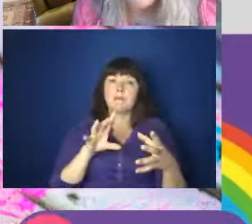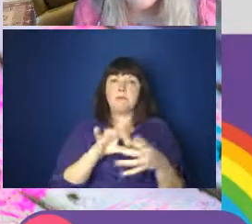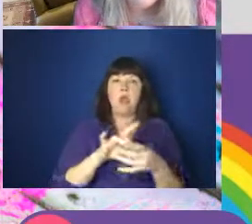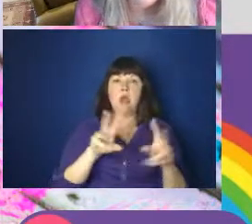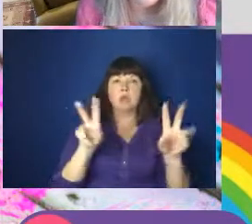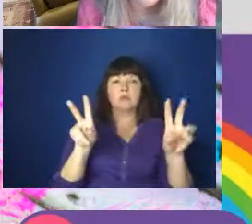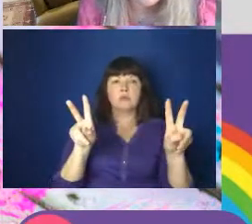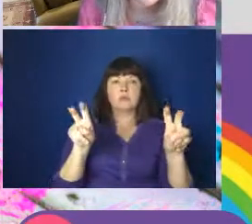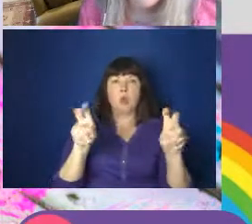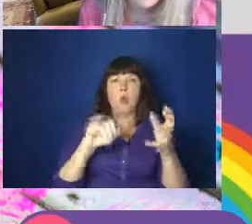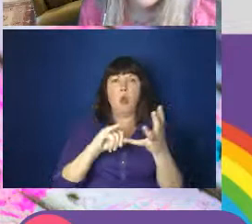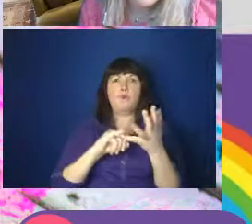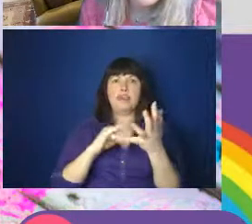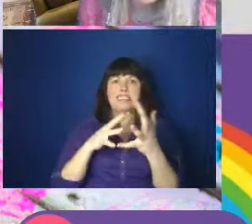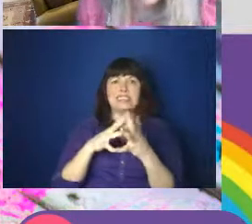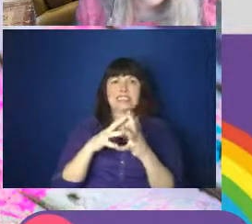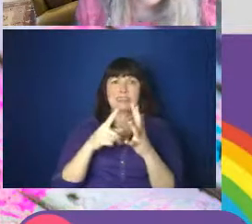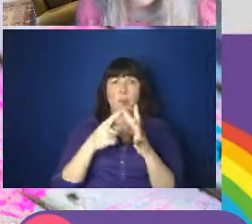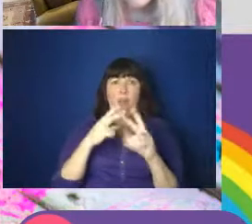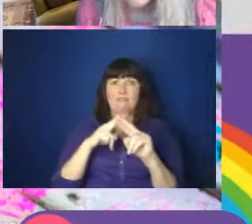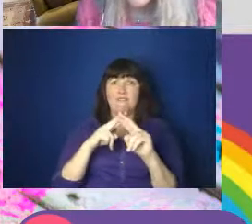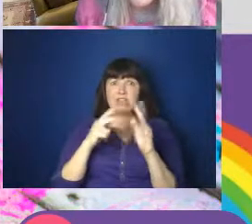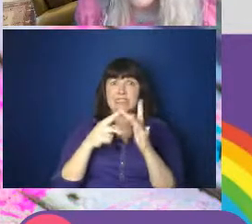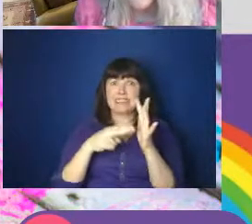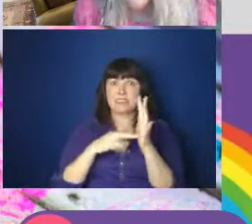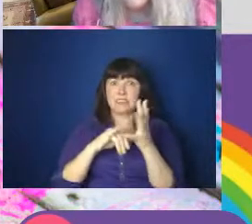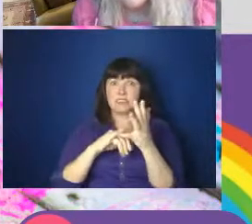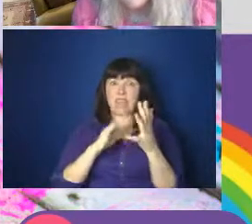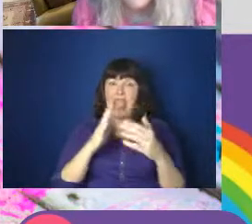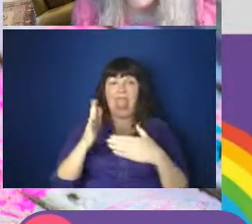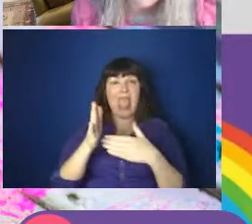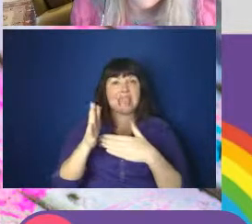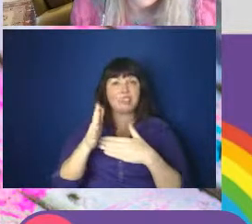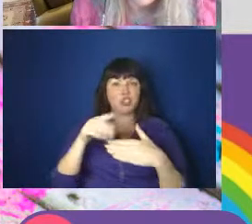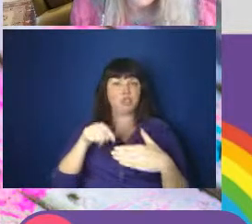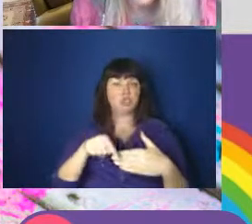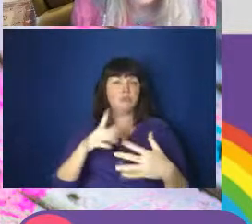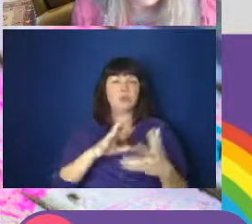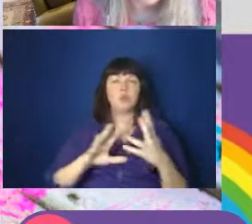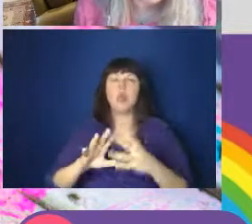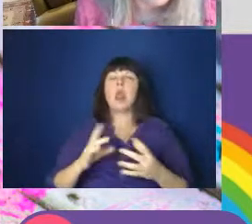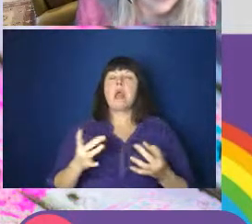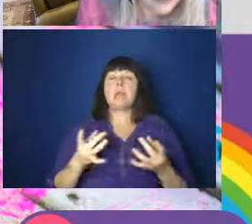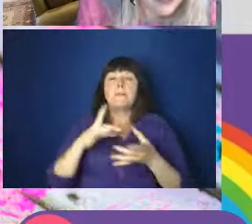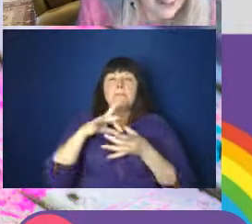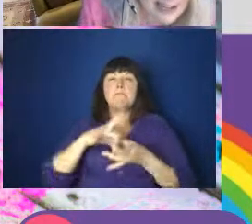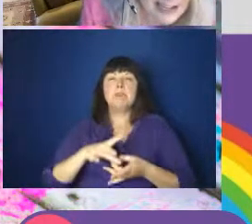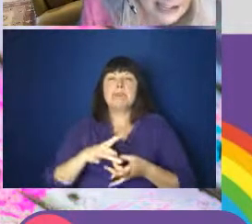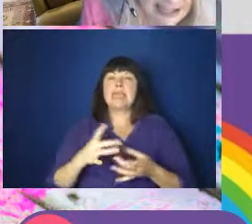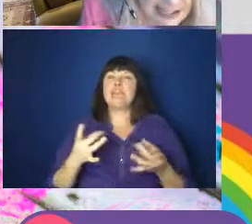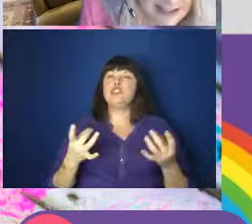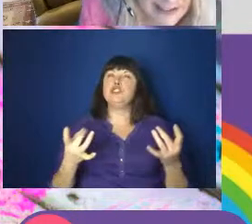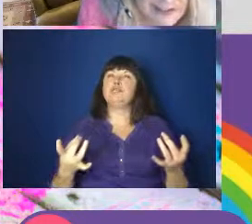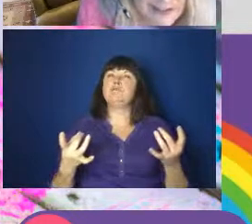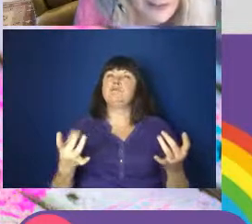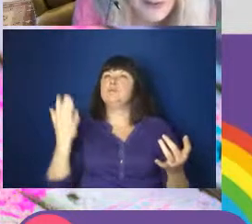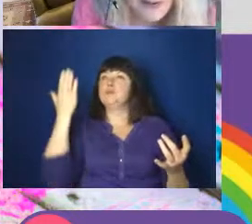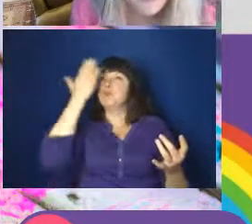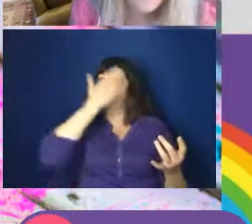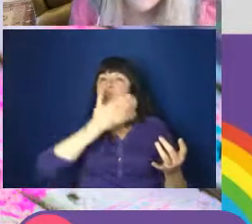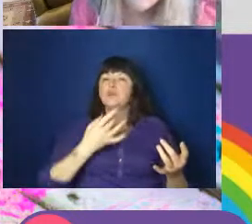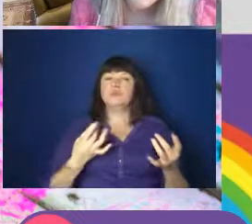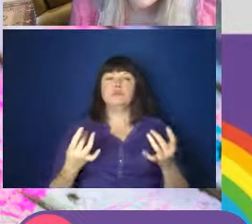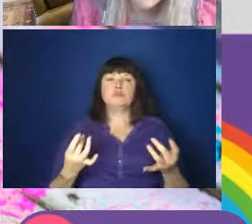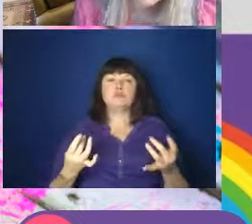are creatives that do soundscapes and meditation stuff and everything. So big up to them. Louise, thank you. Love them